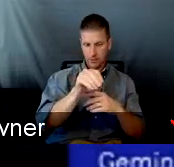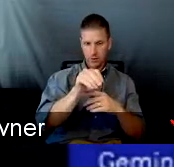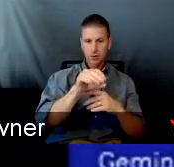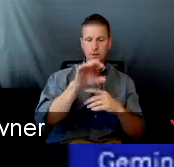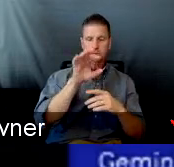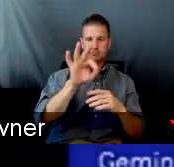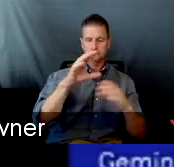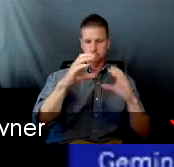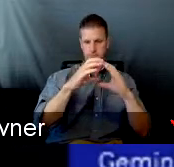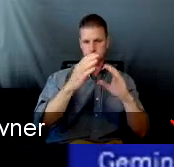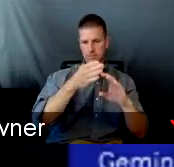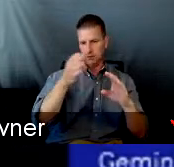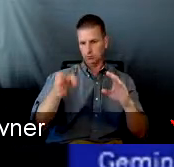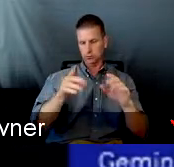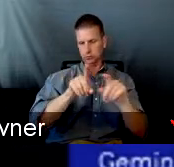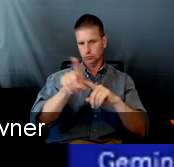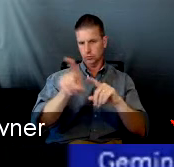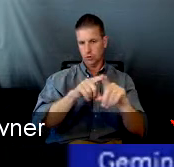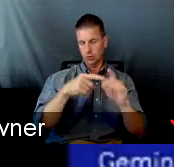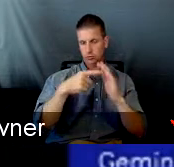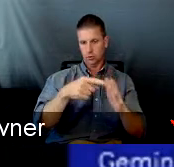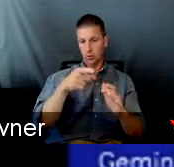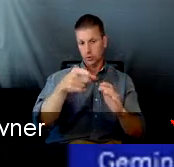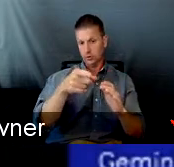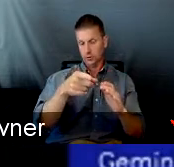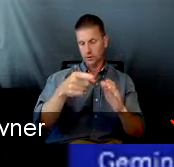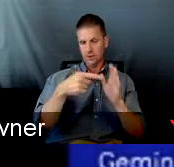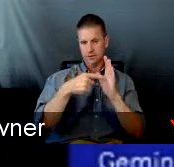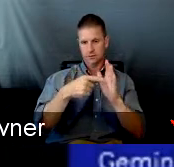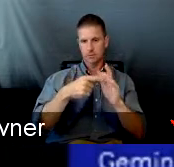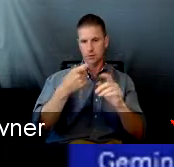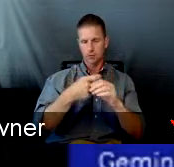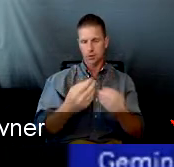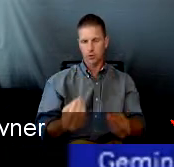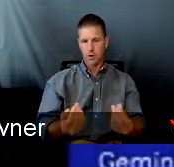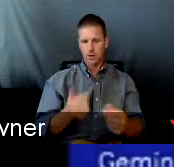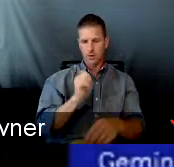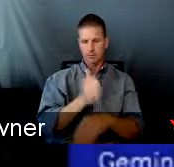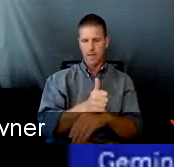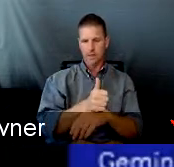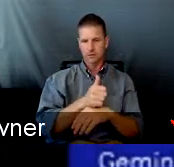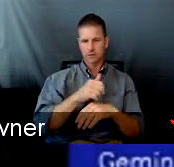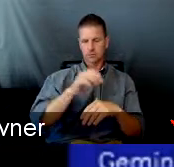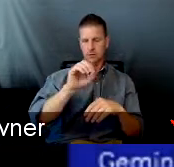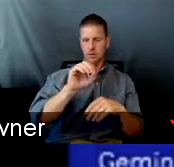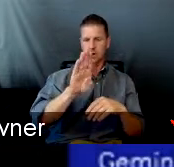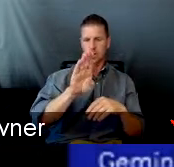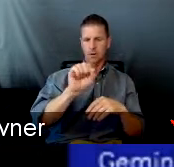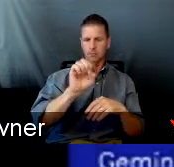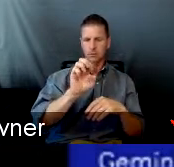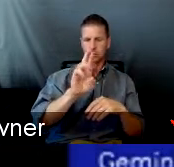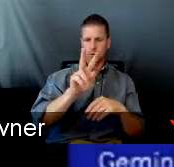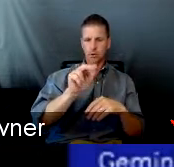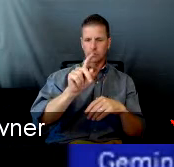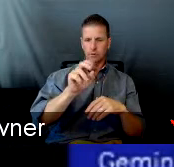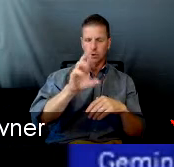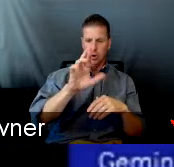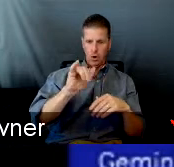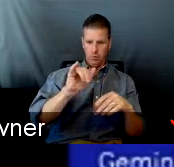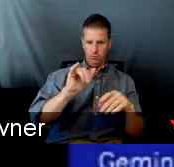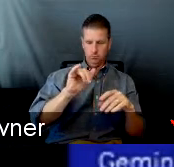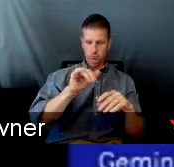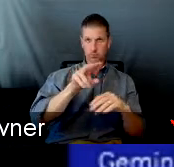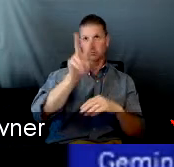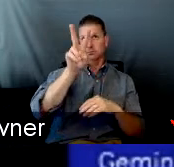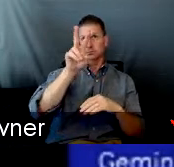star. And what I'm showing here is an example from a ground-based observatory, but the same principle applies. So we don't want